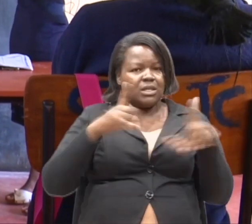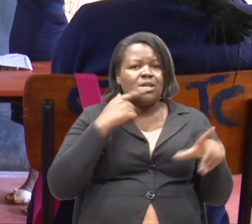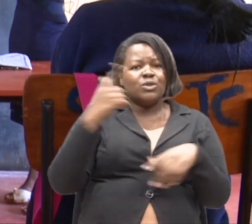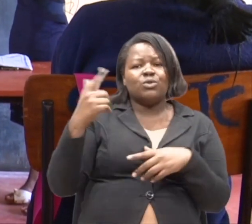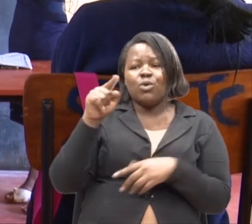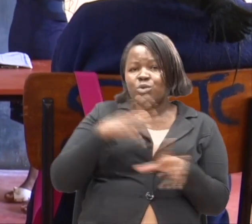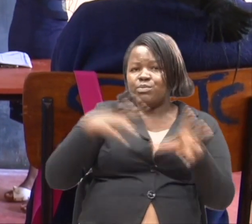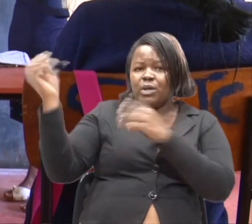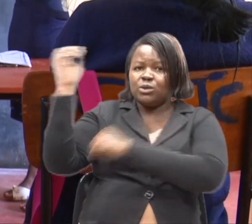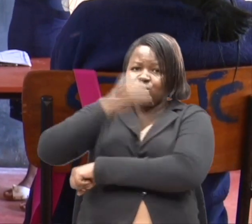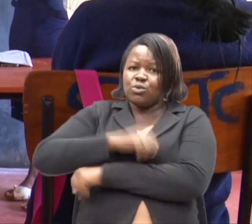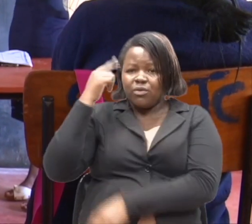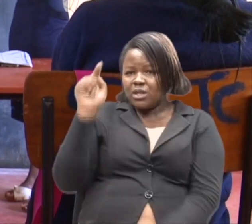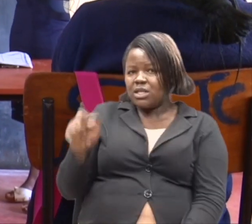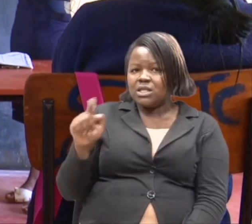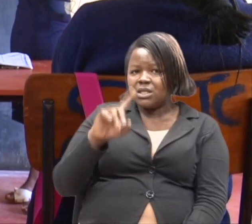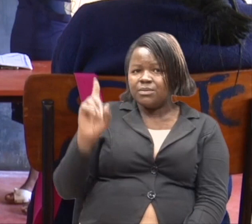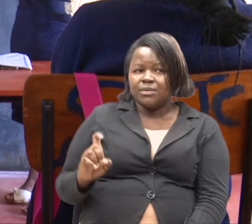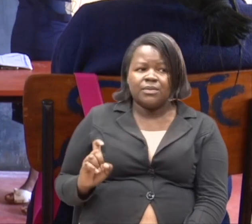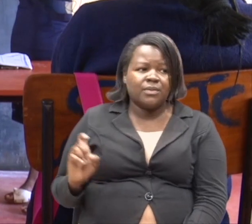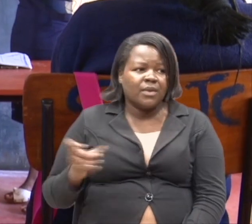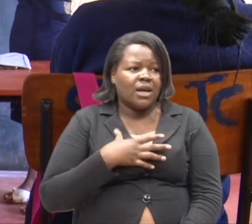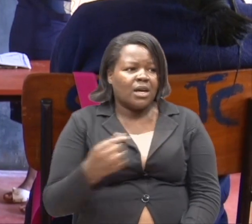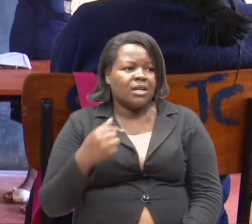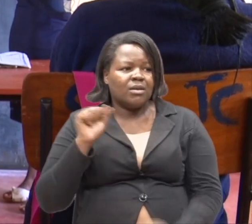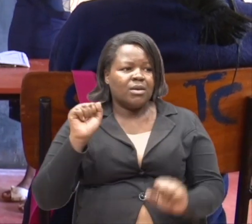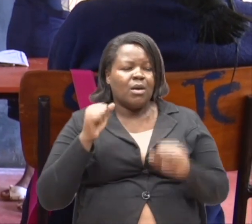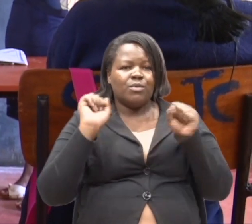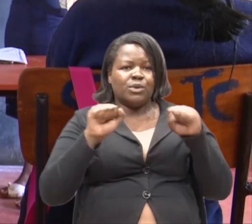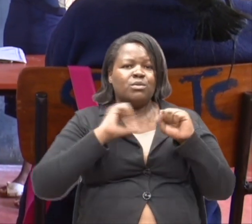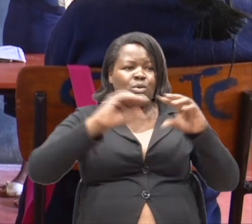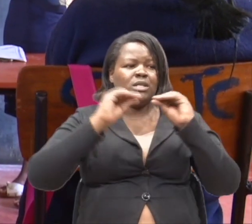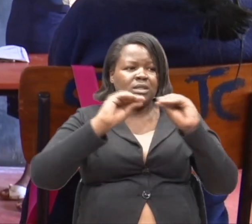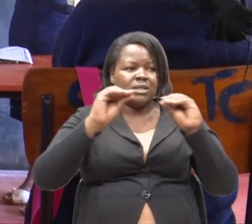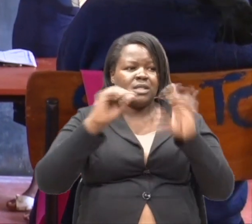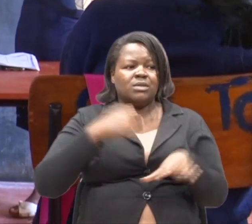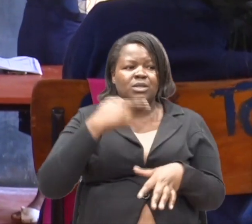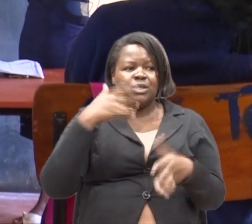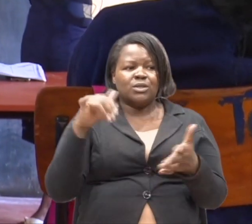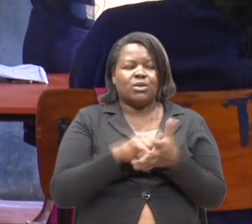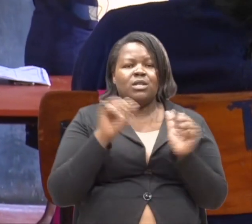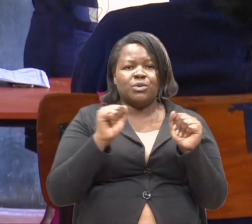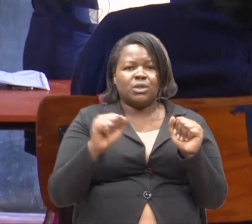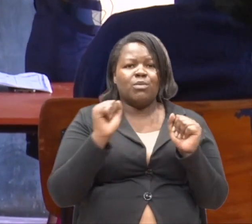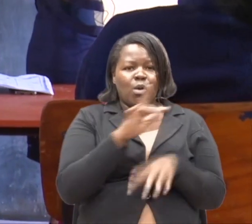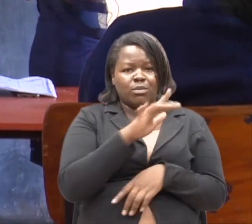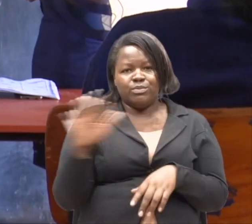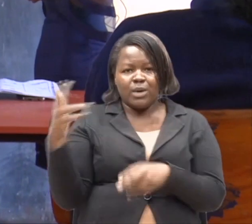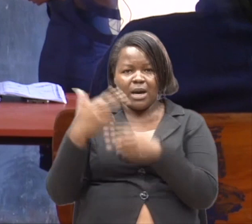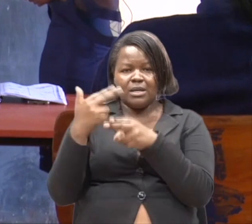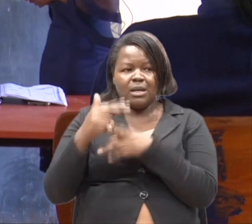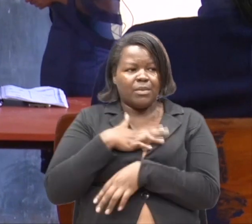So you went for school for this? Yeah, yeah, yeah. And at least they can try. So, can you teach me, so that I can write my name,